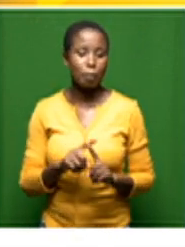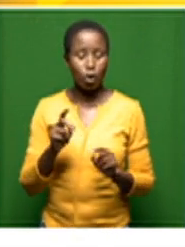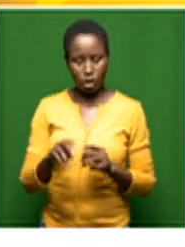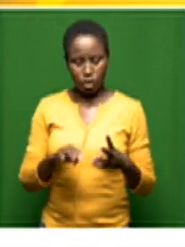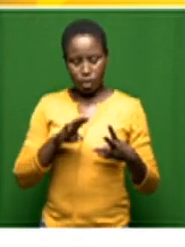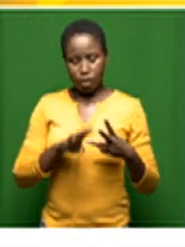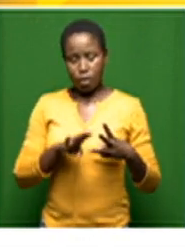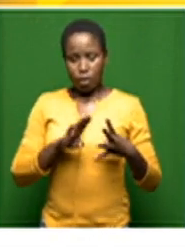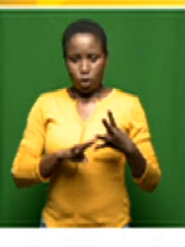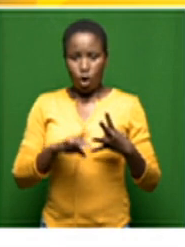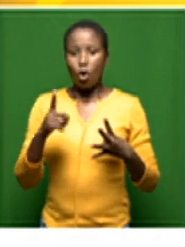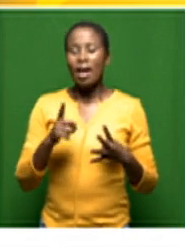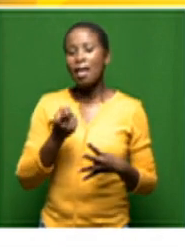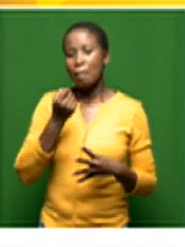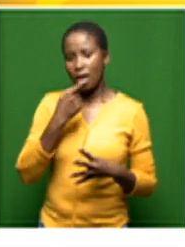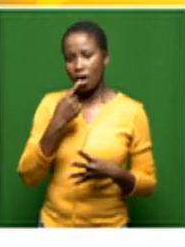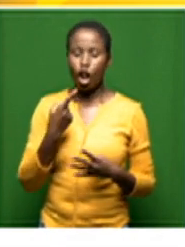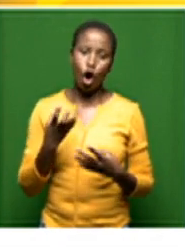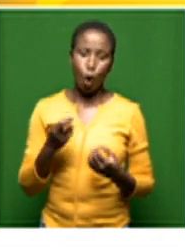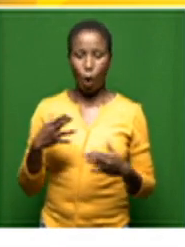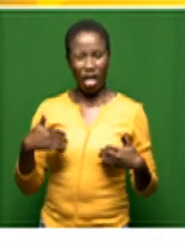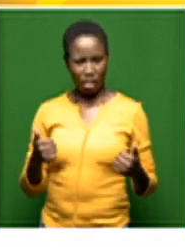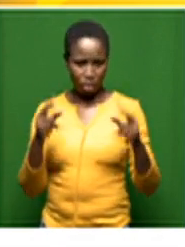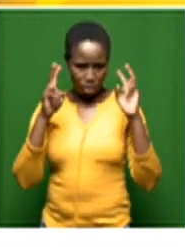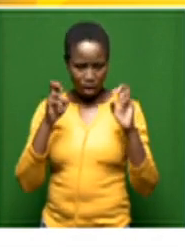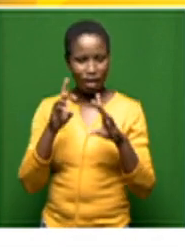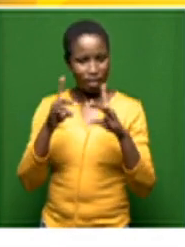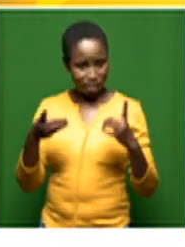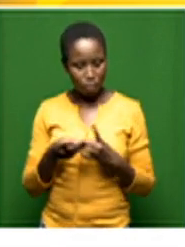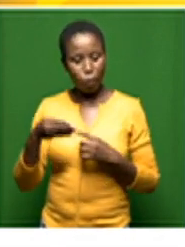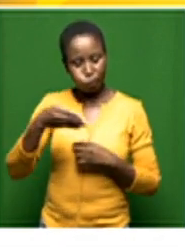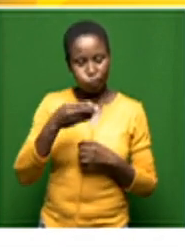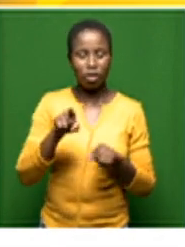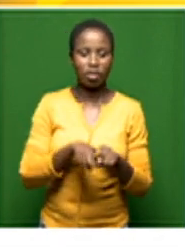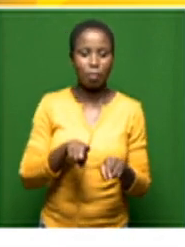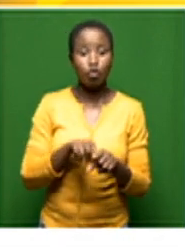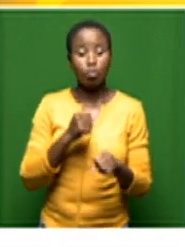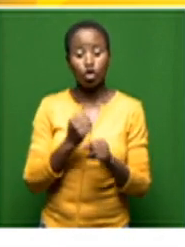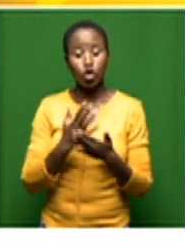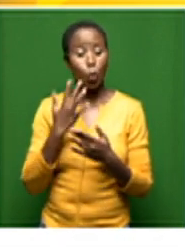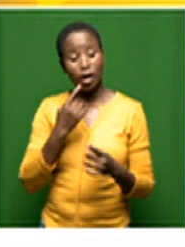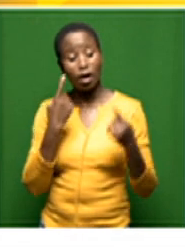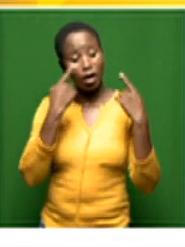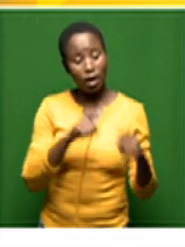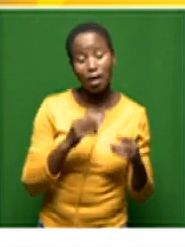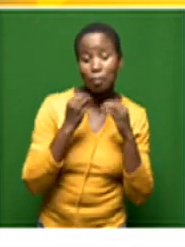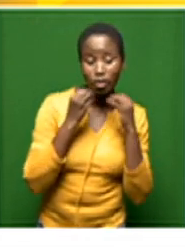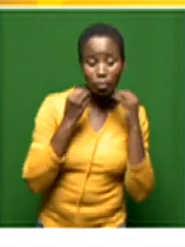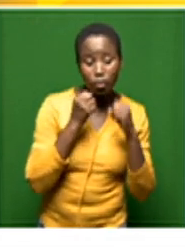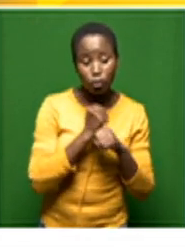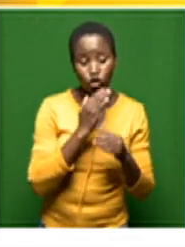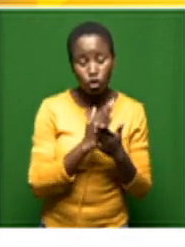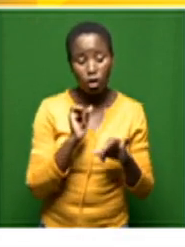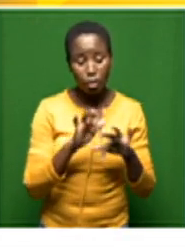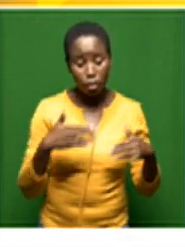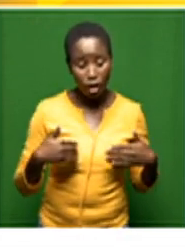medical team of South Africa, clearly to ensure that these people are well. And also during this time of pandemic,